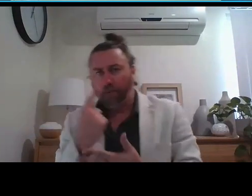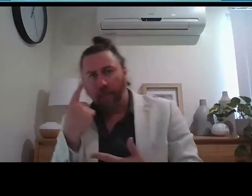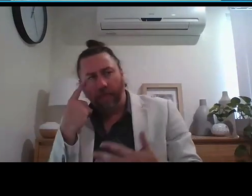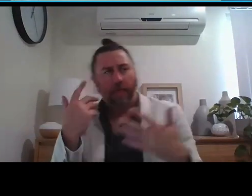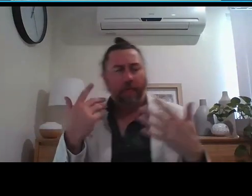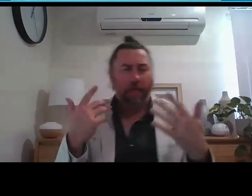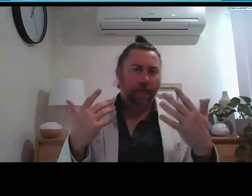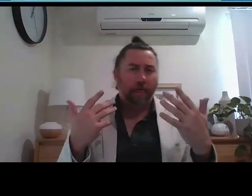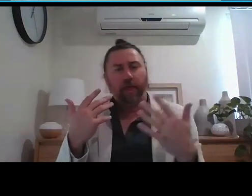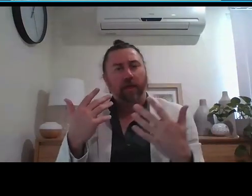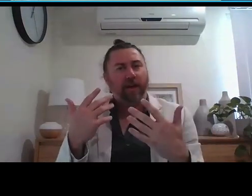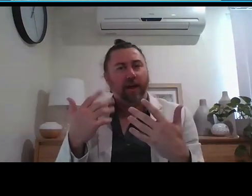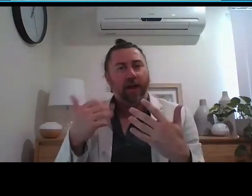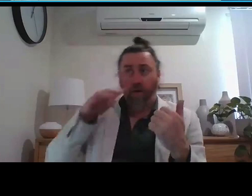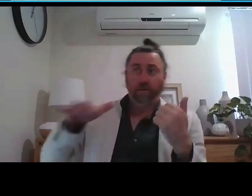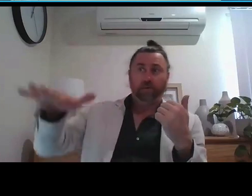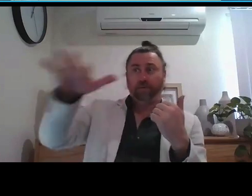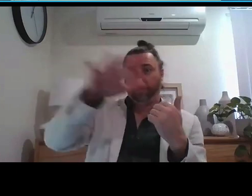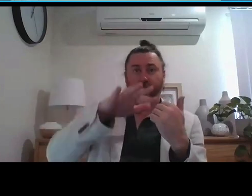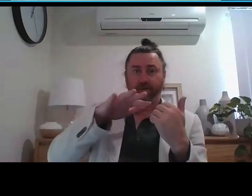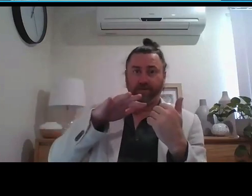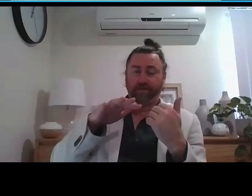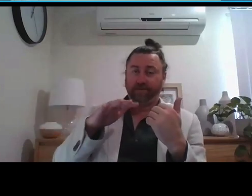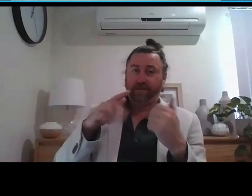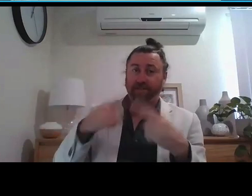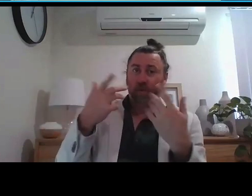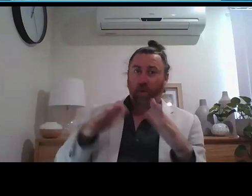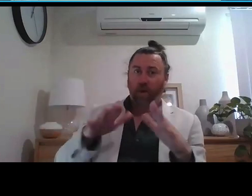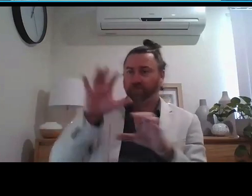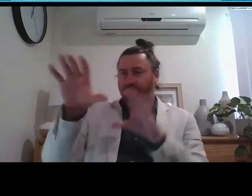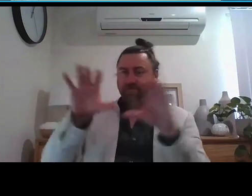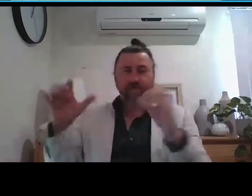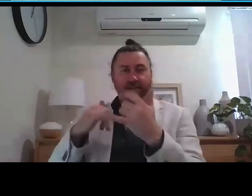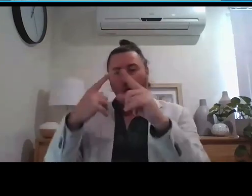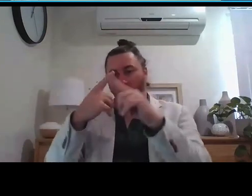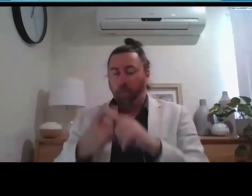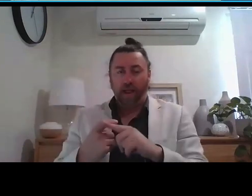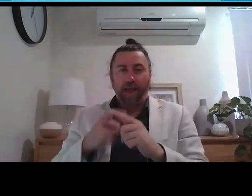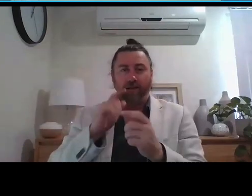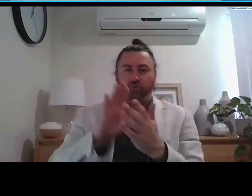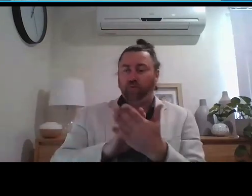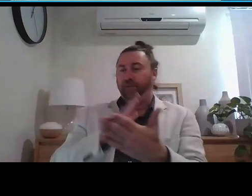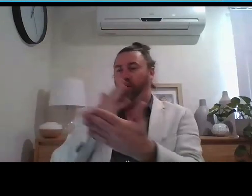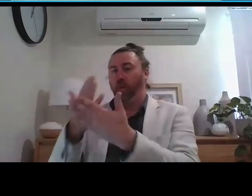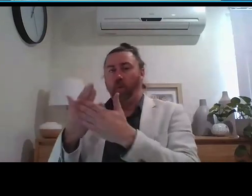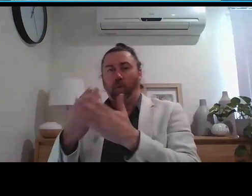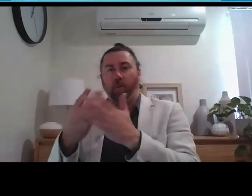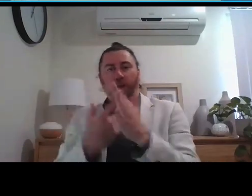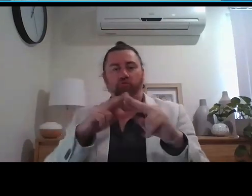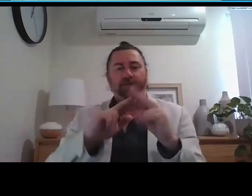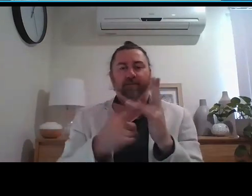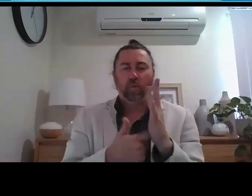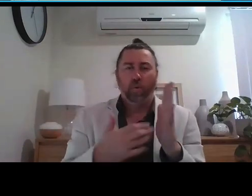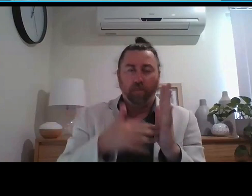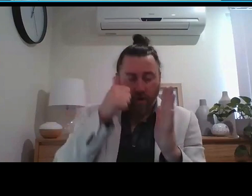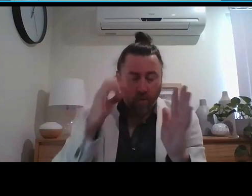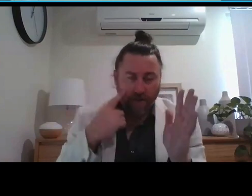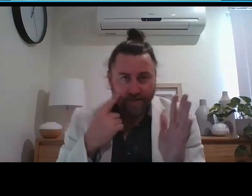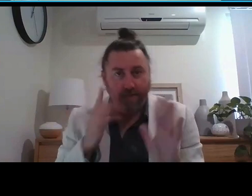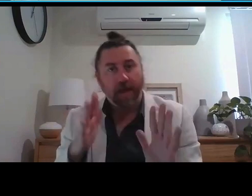change for a sector that's currently operationalising a number of complex reforms. But these reforms, along with the star rating